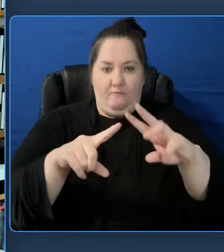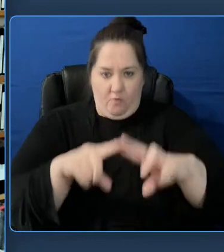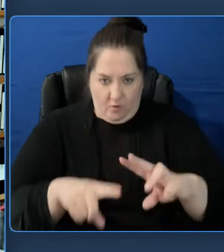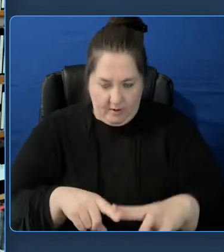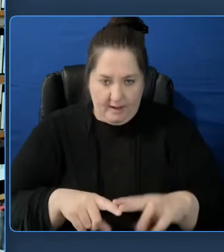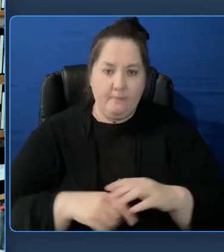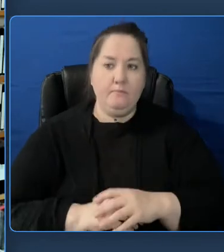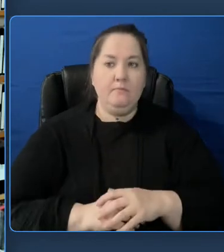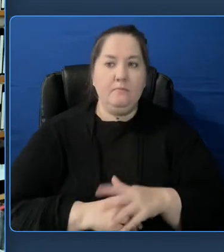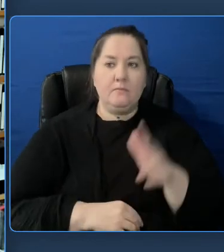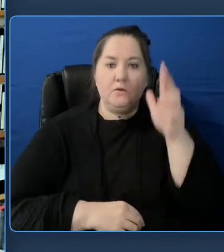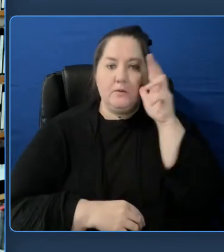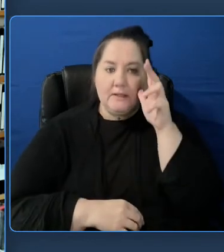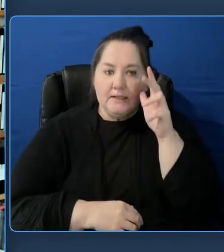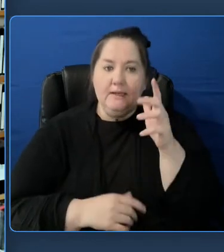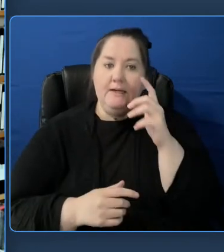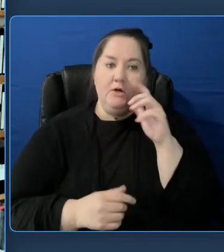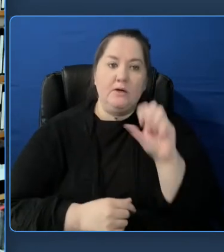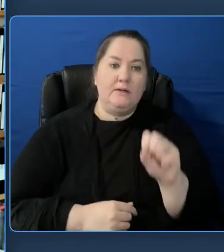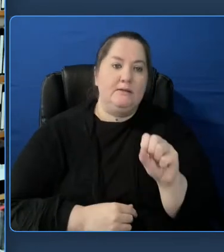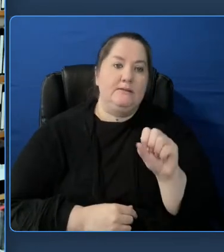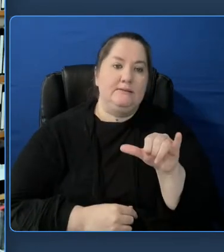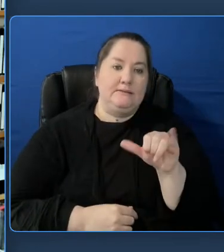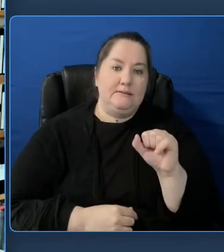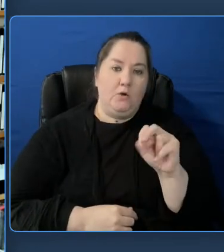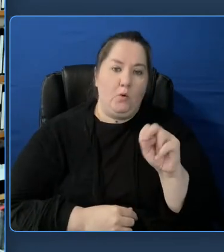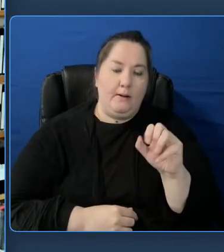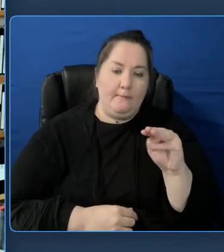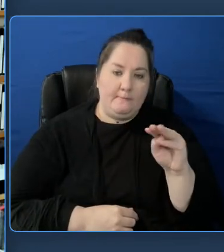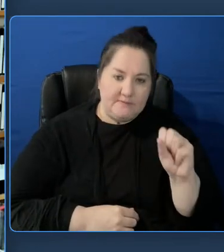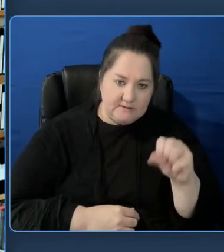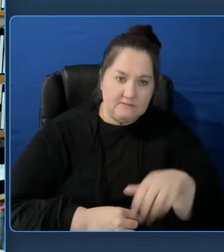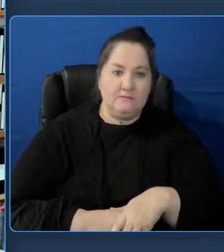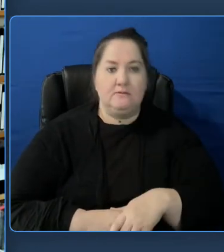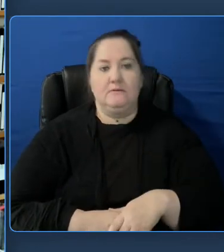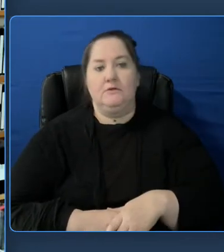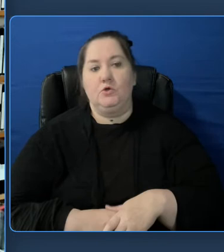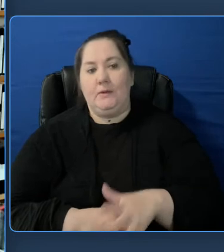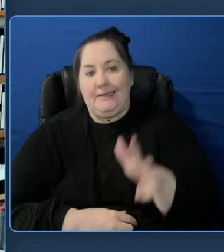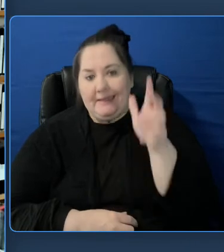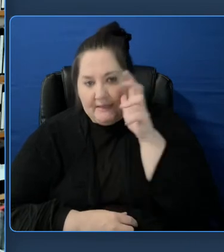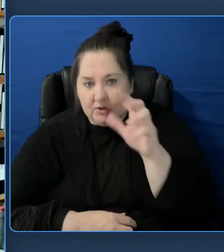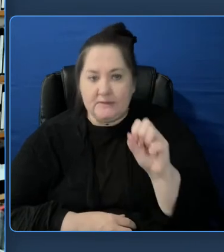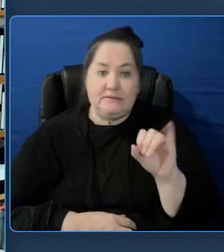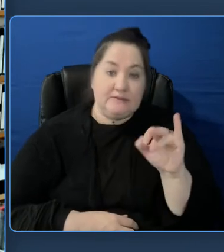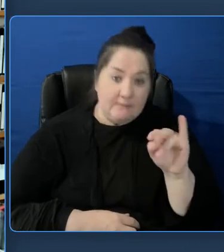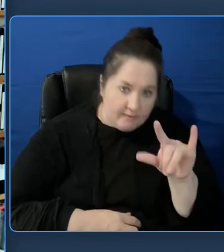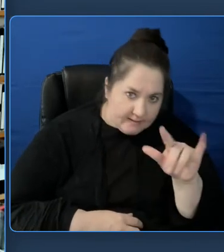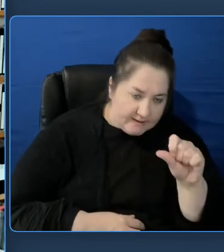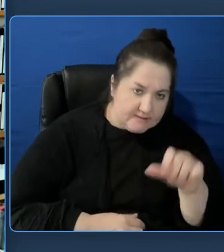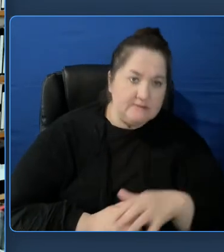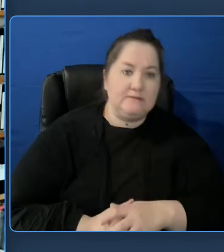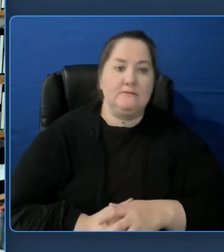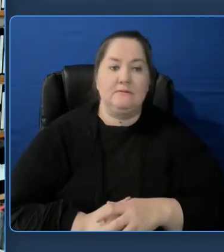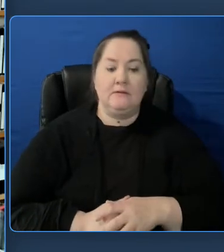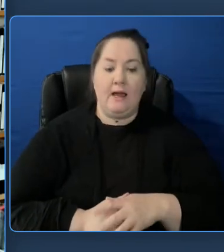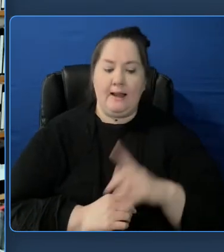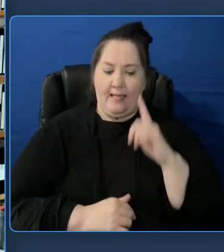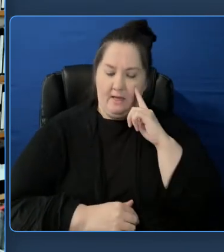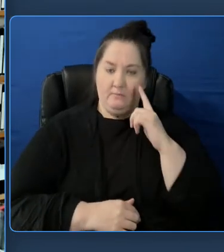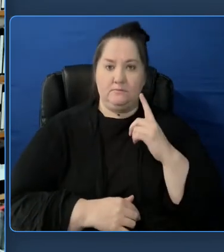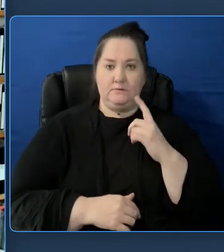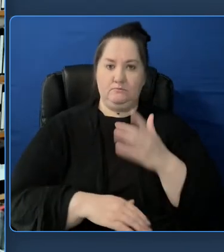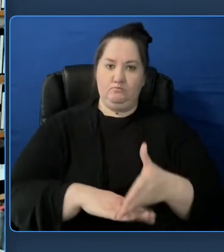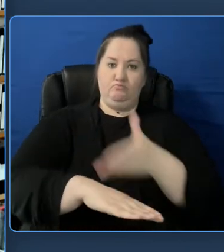hear synonyms, you hear similes and such, and it helps build one's level of